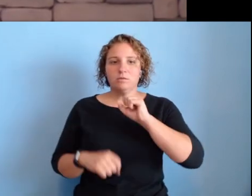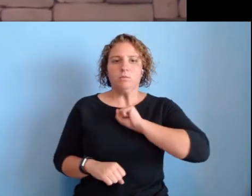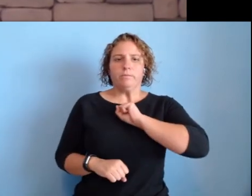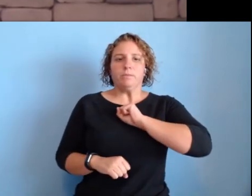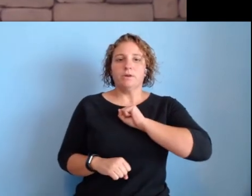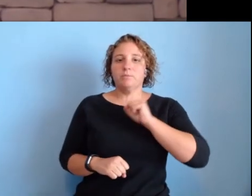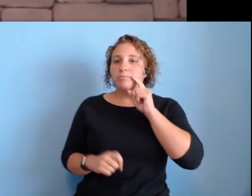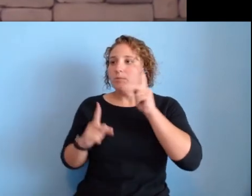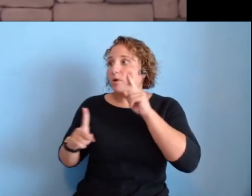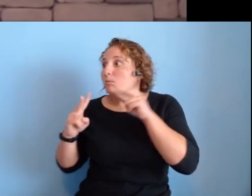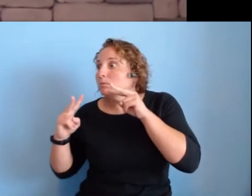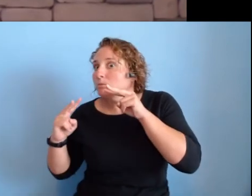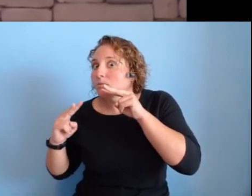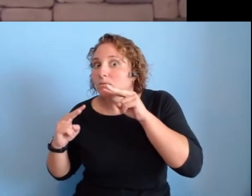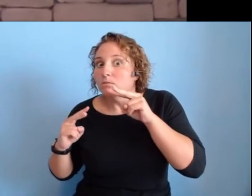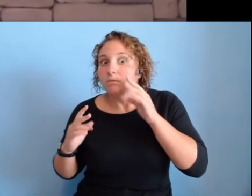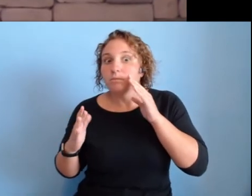What?